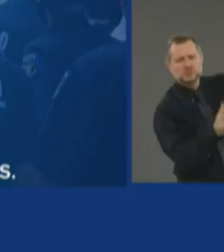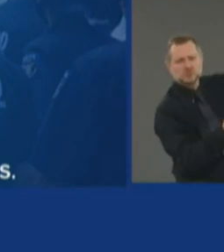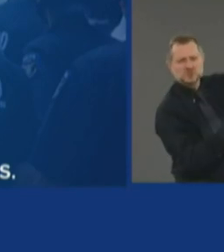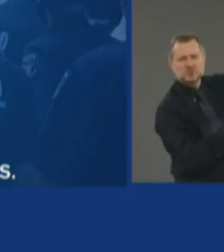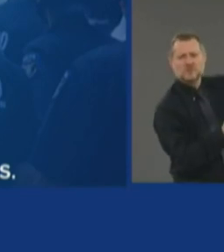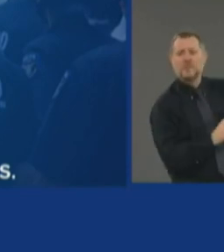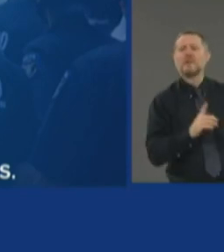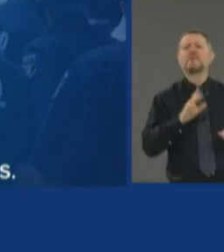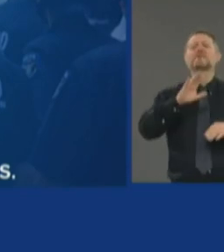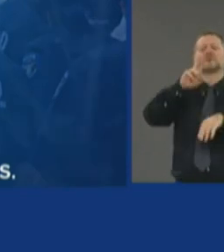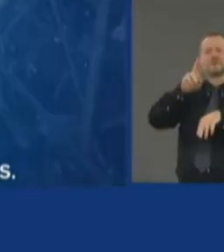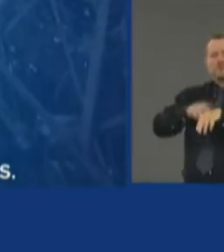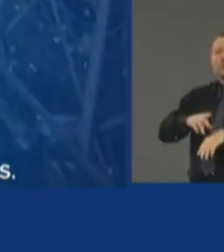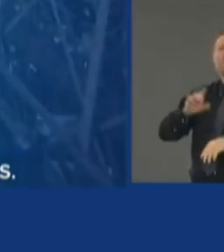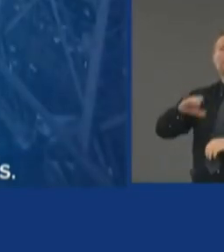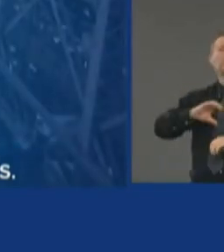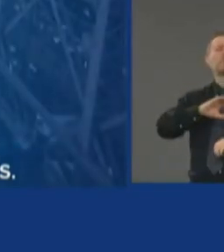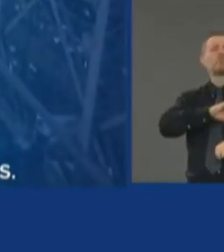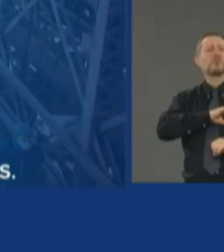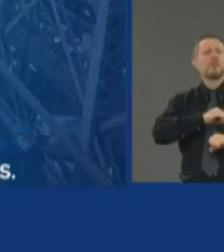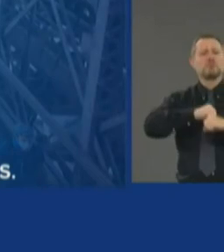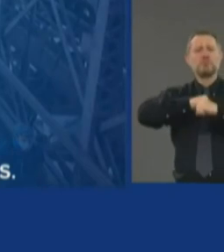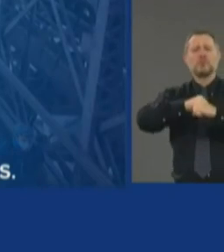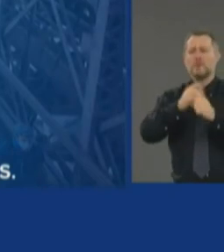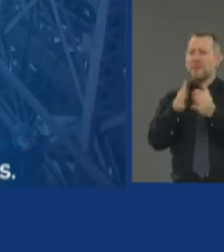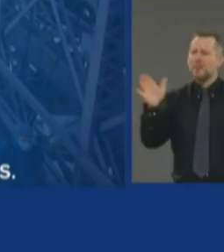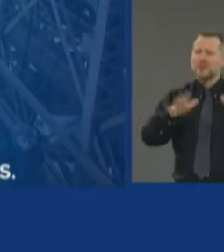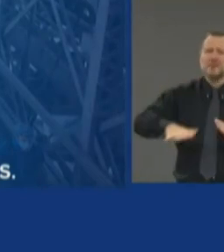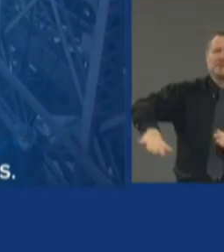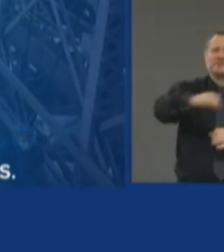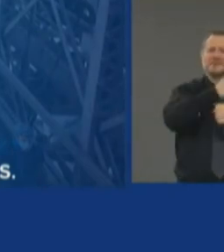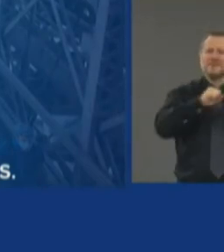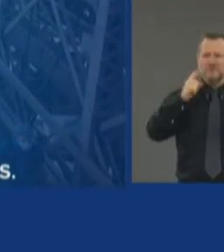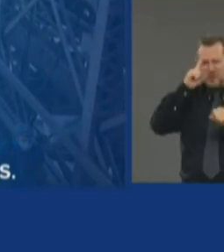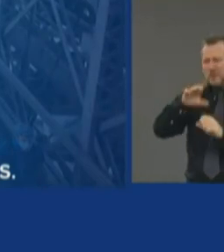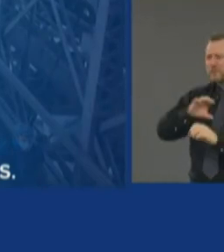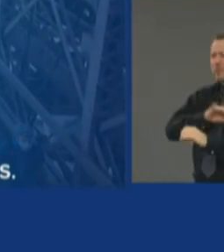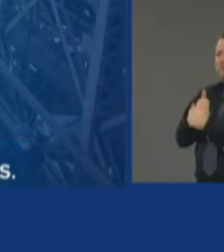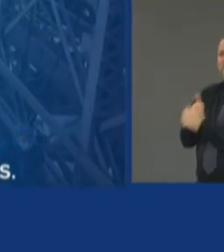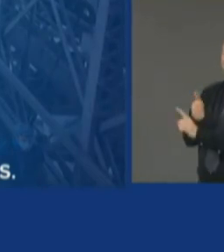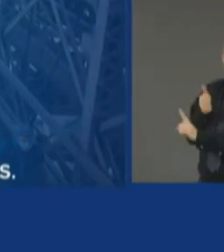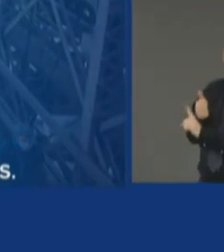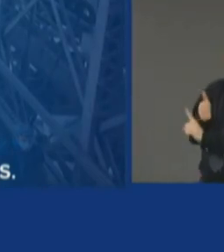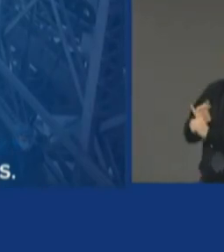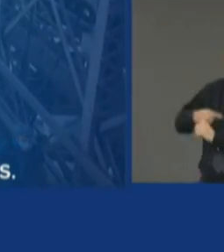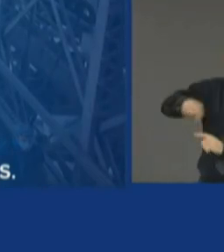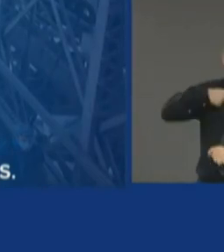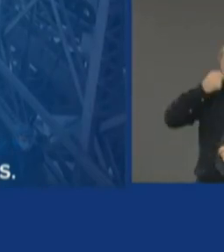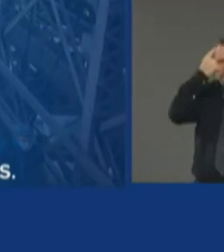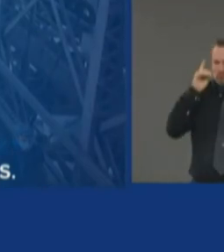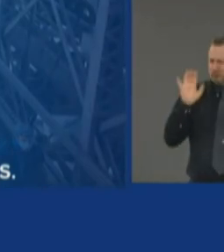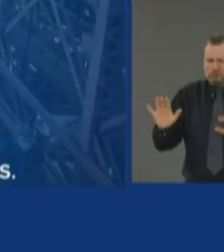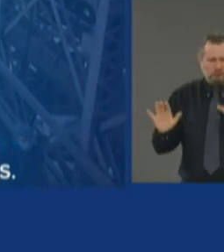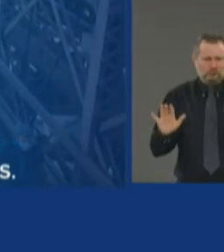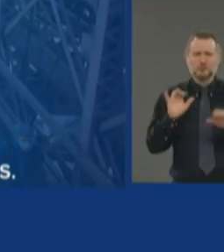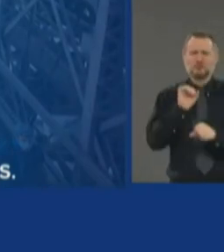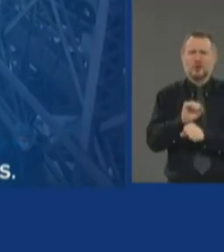public safety, and police must protect themselves. That's a fact. Of course,